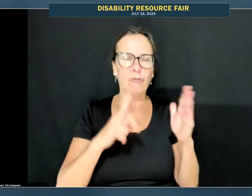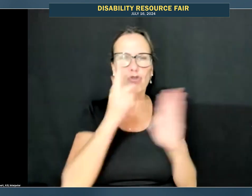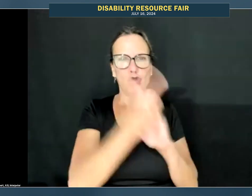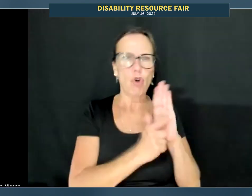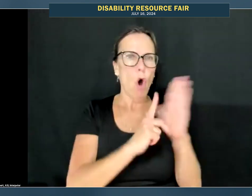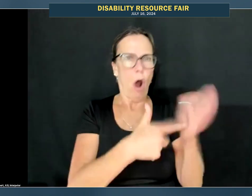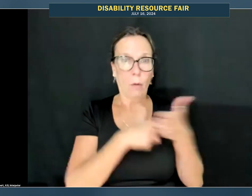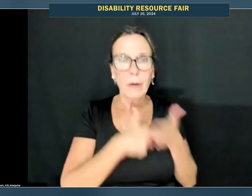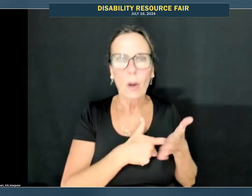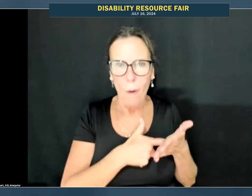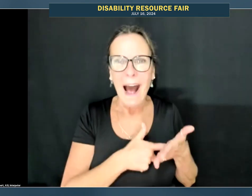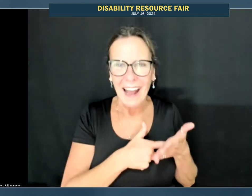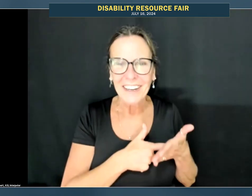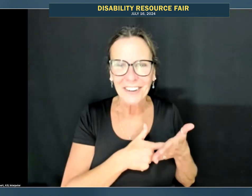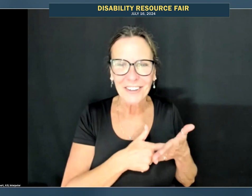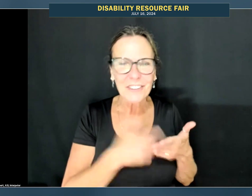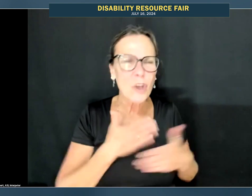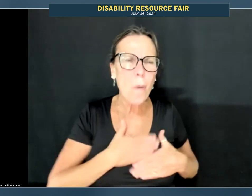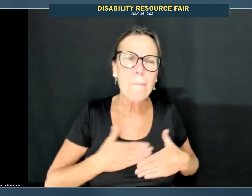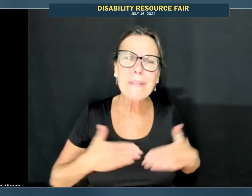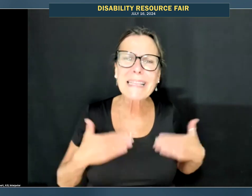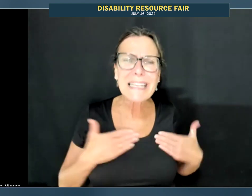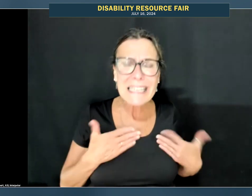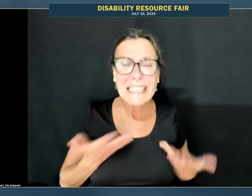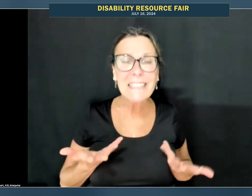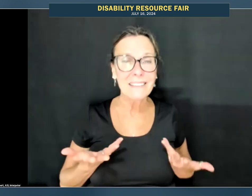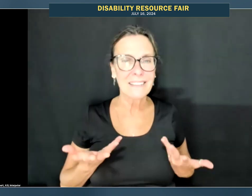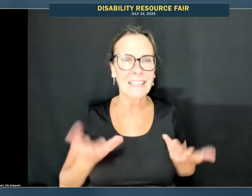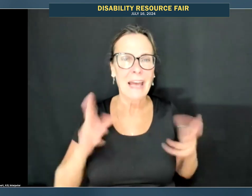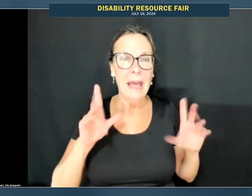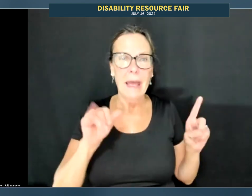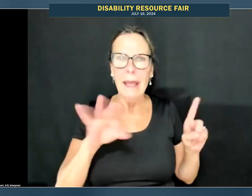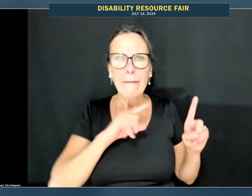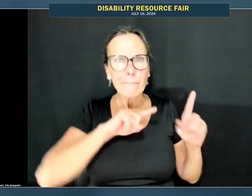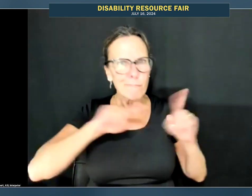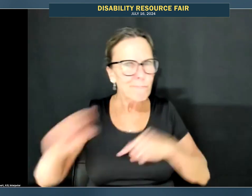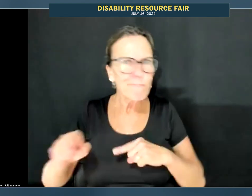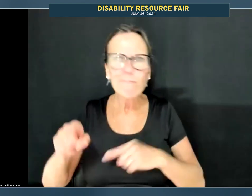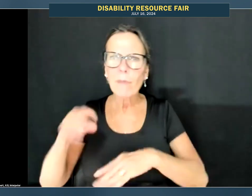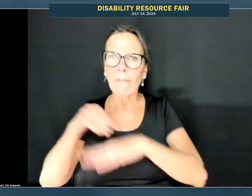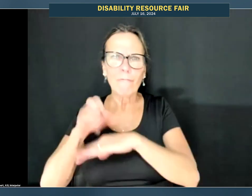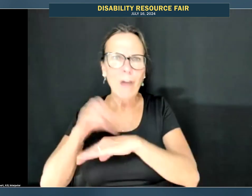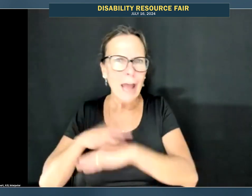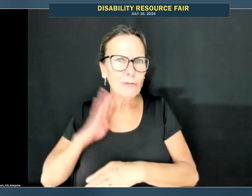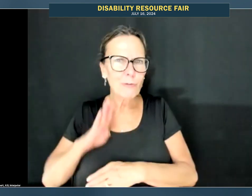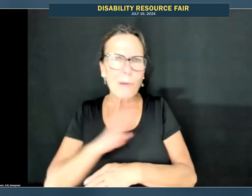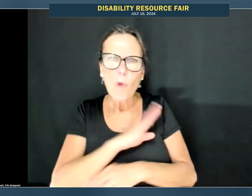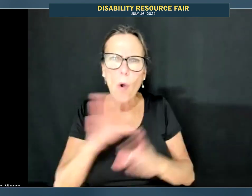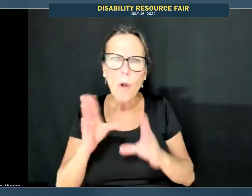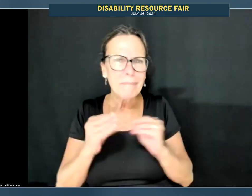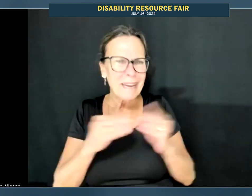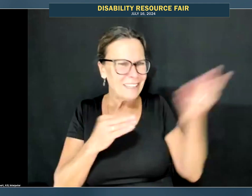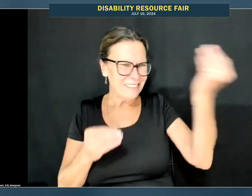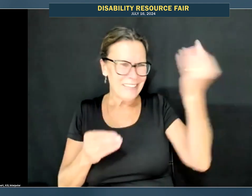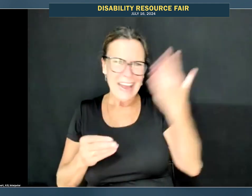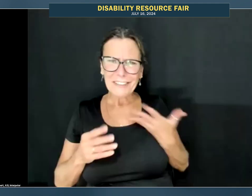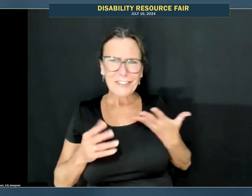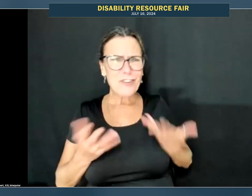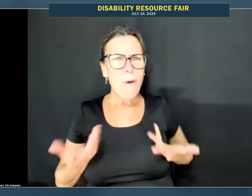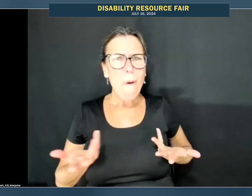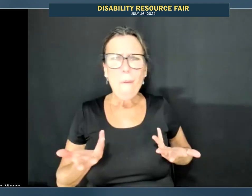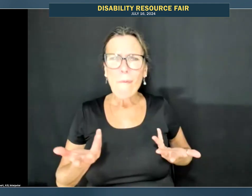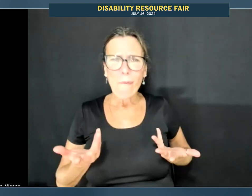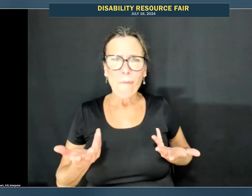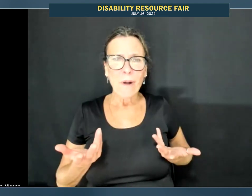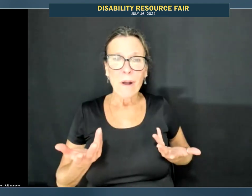please, folks, whether coming to an advisory board meeting, letting us know before attending a program, or just